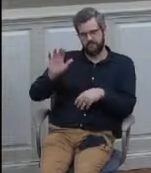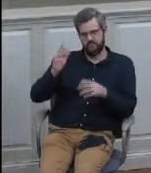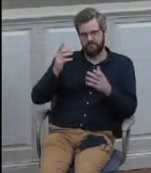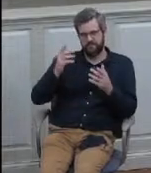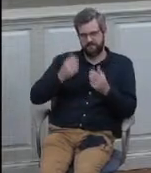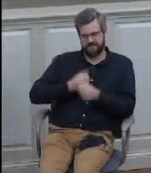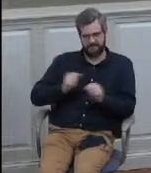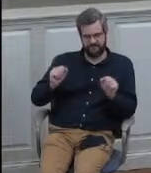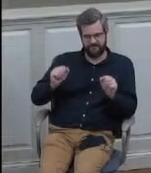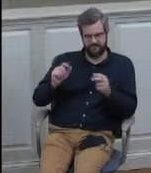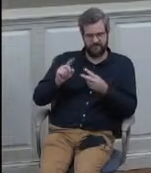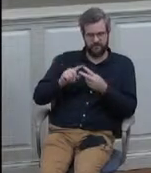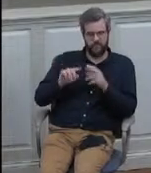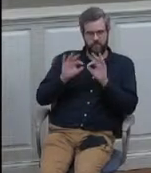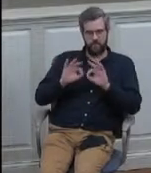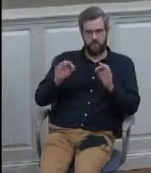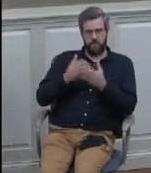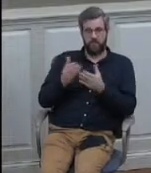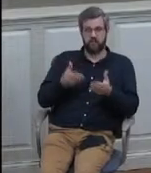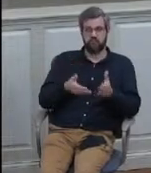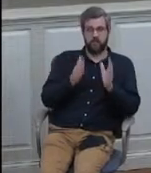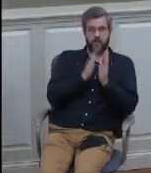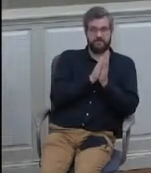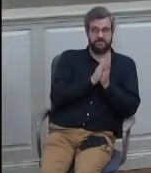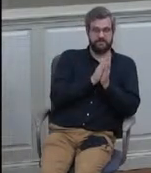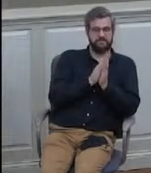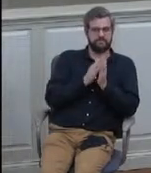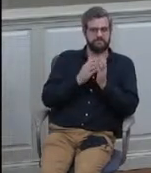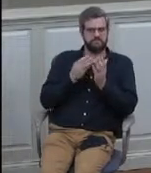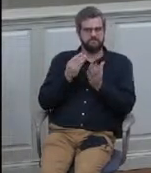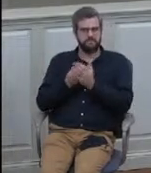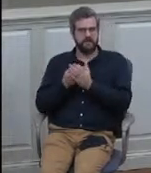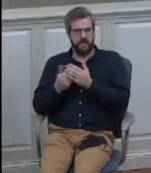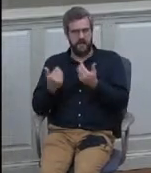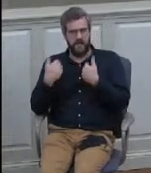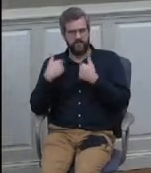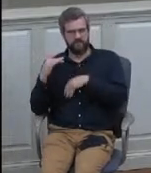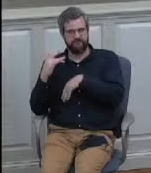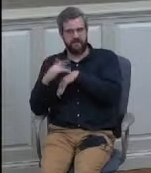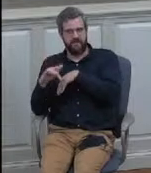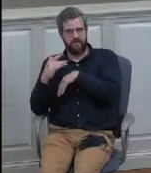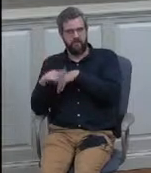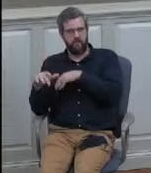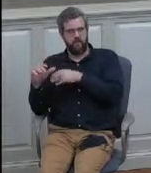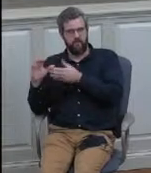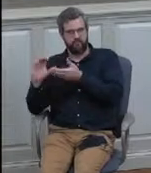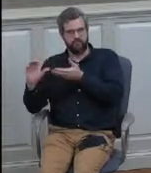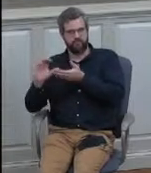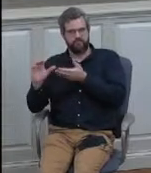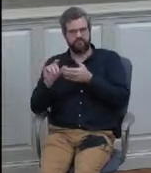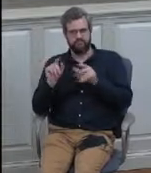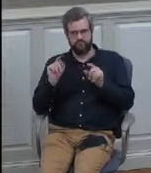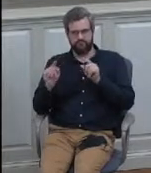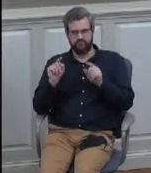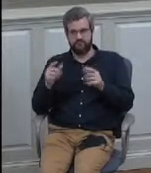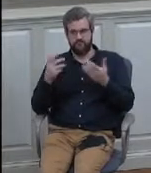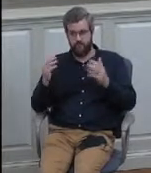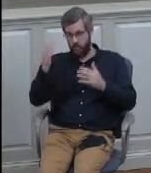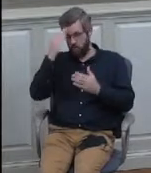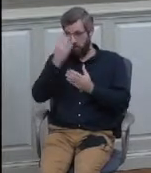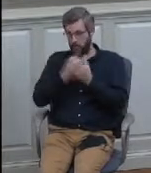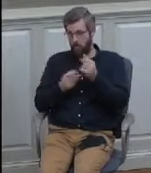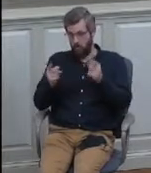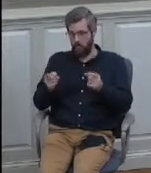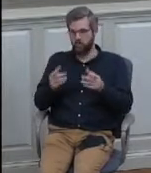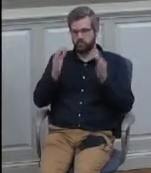There are two key components there, what's requested and then what's potentially available for allocation, and then we'll determine how much effort